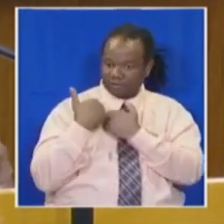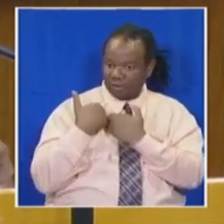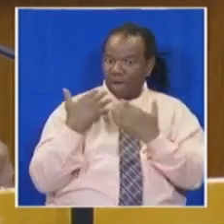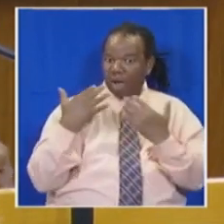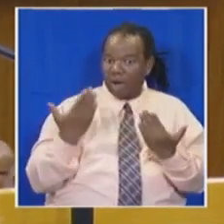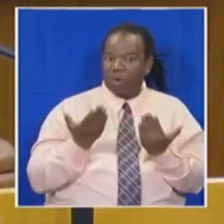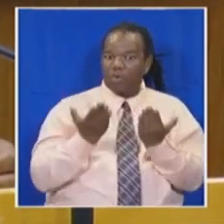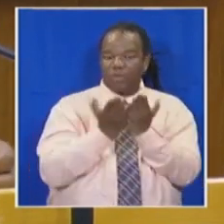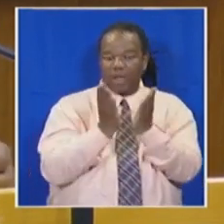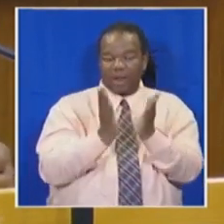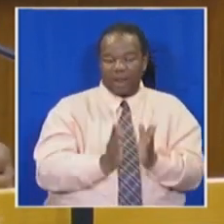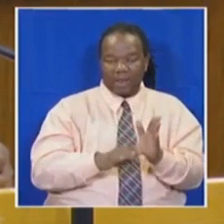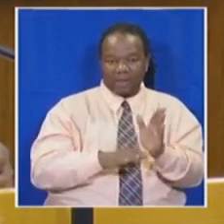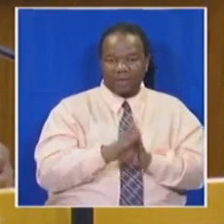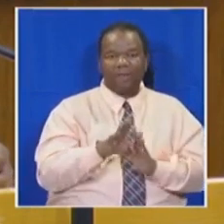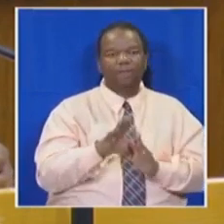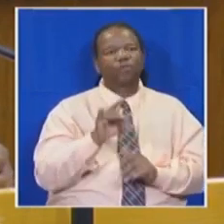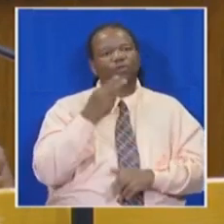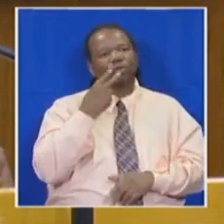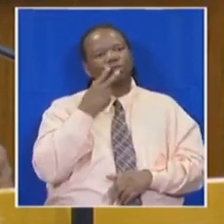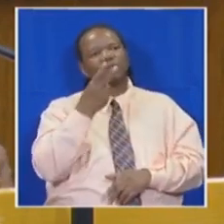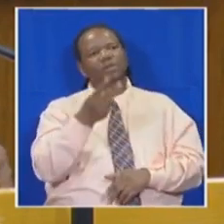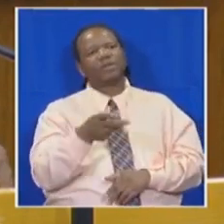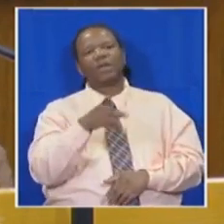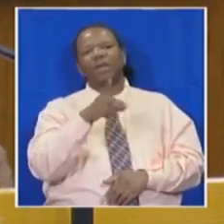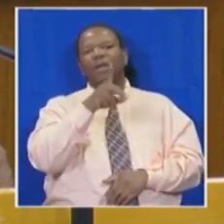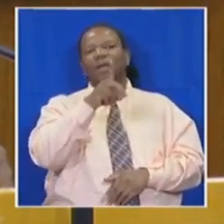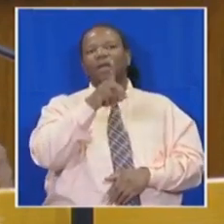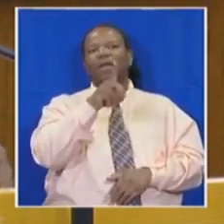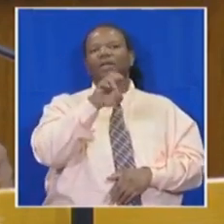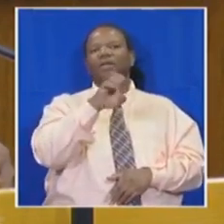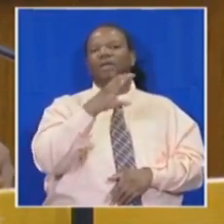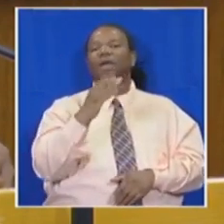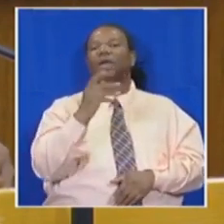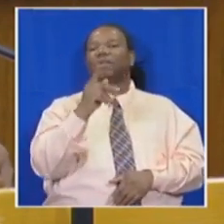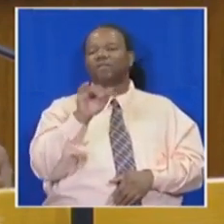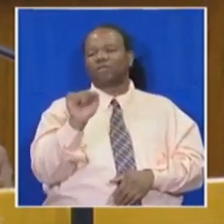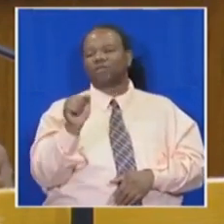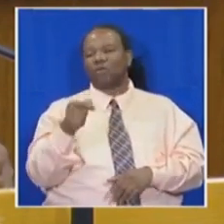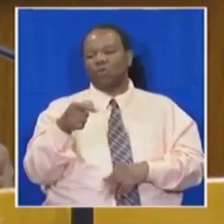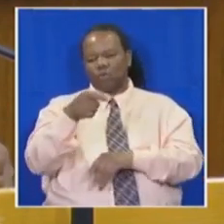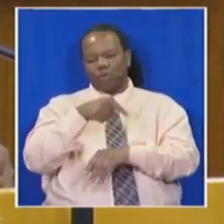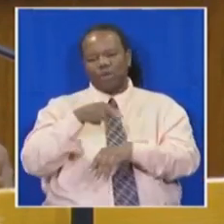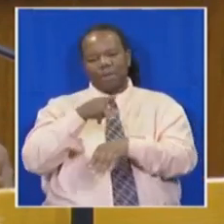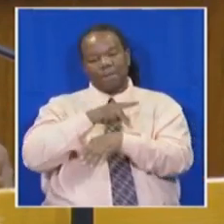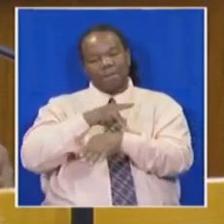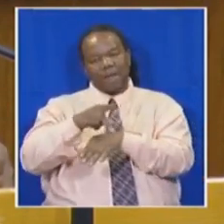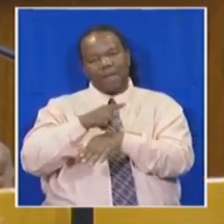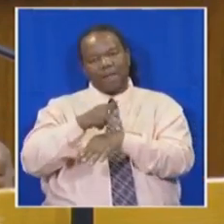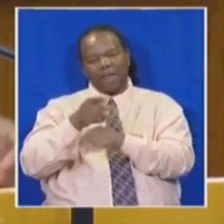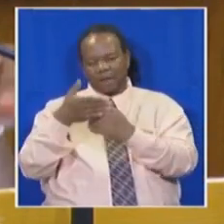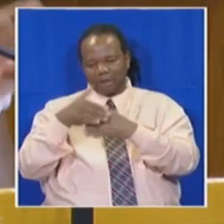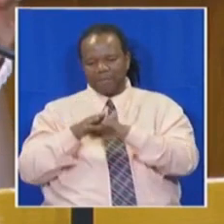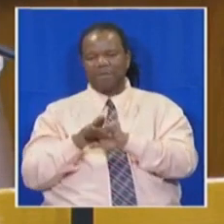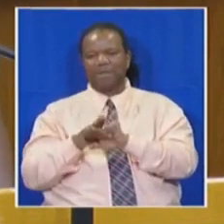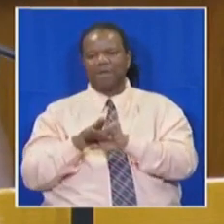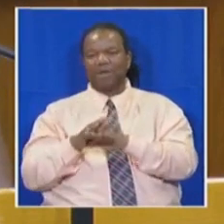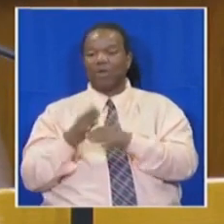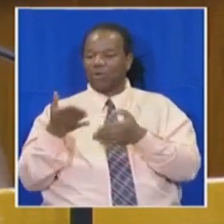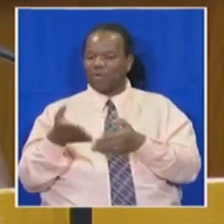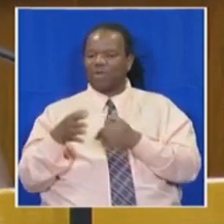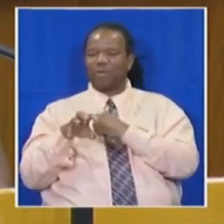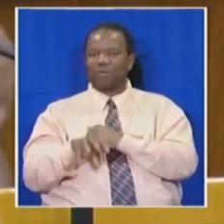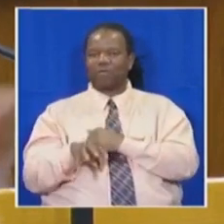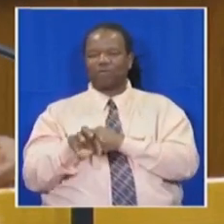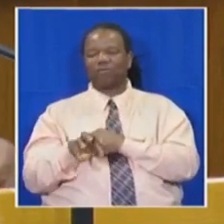Honorable Dix, as I said, we plan and we implement in the Western Cape. Mr. President, during your